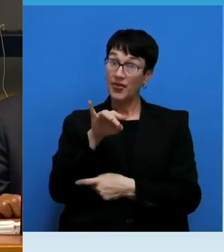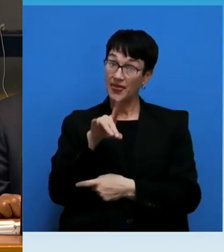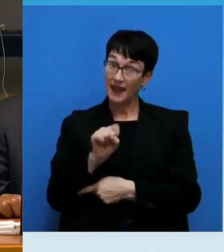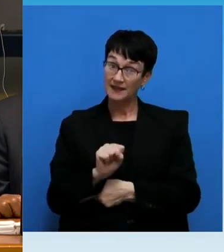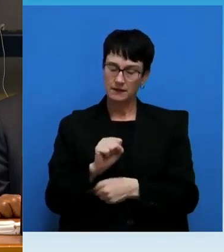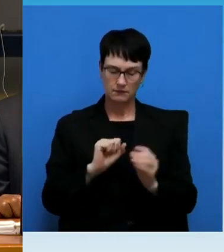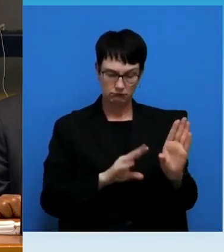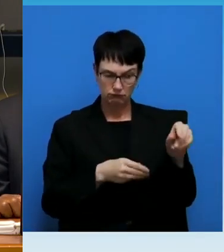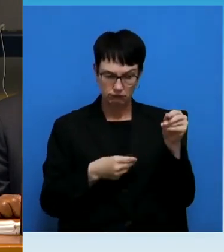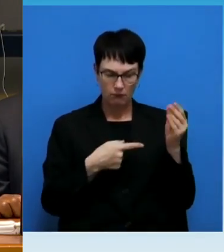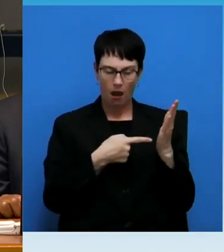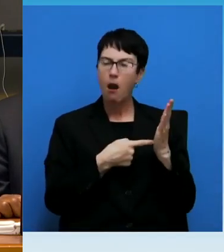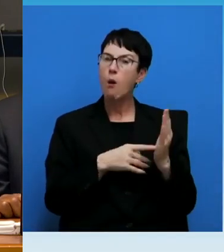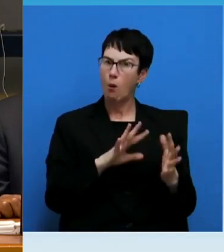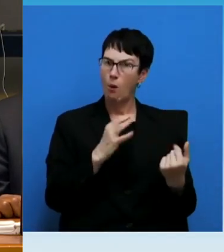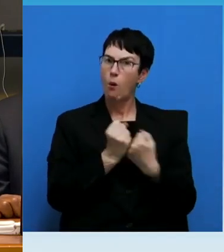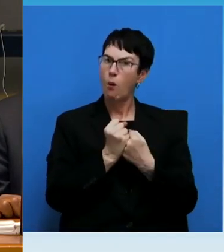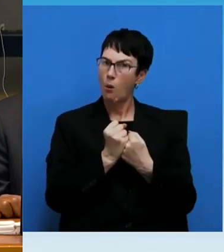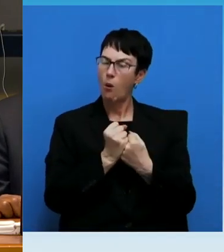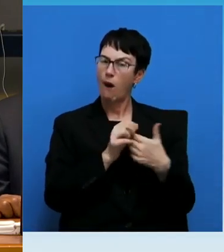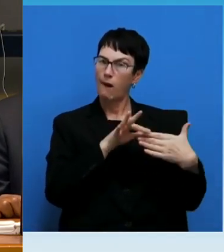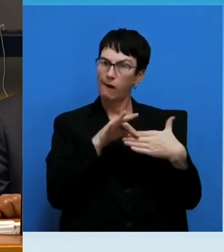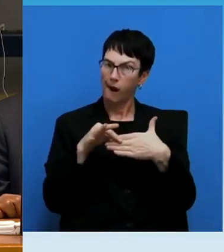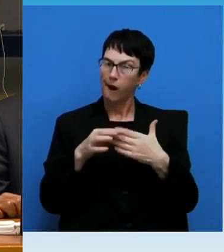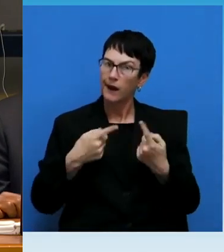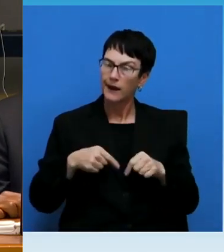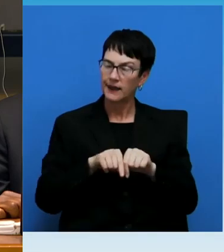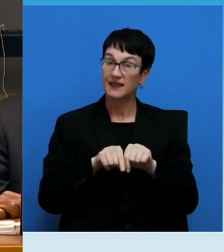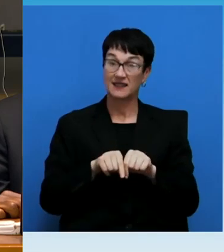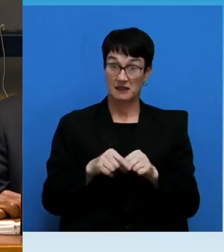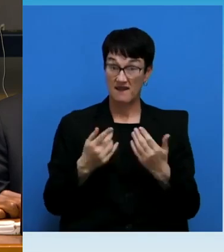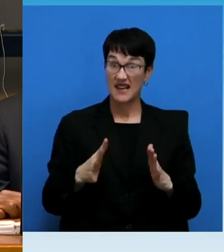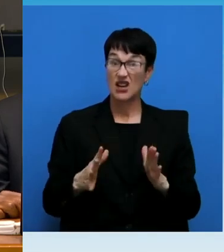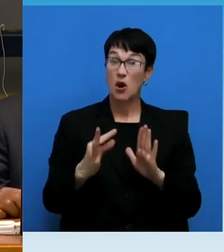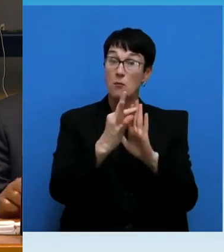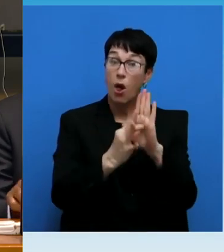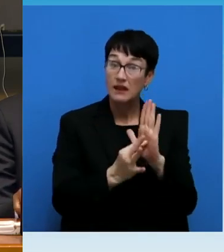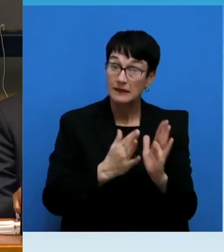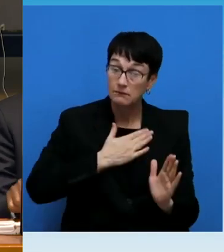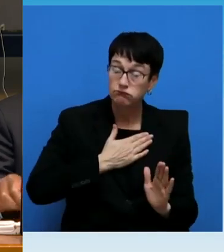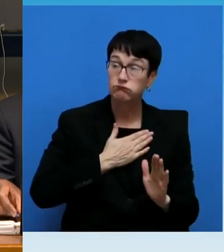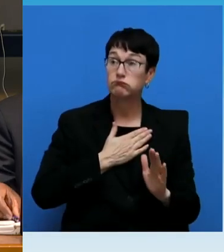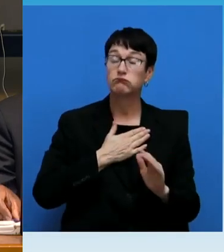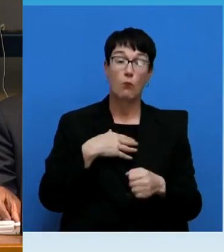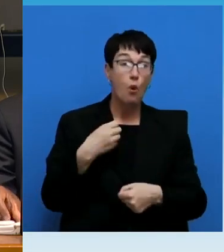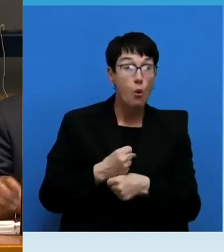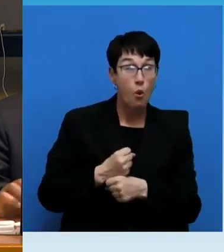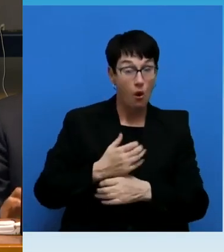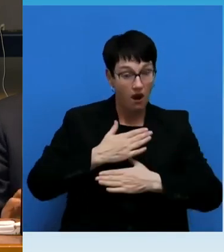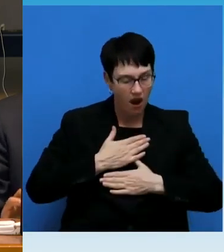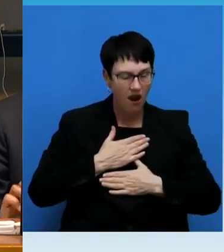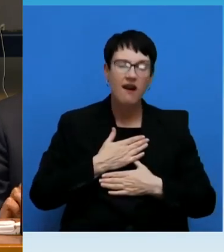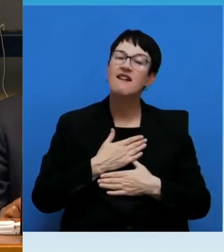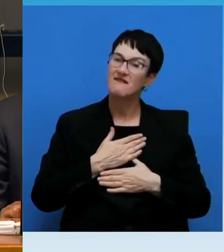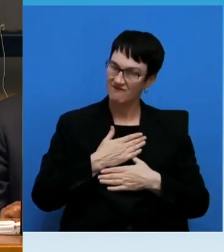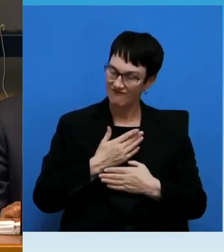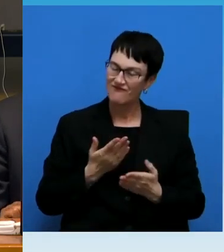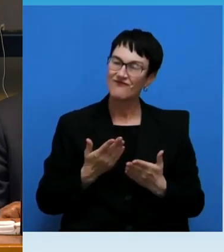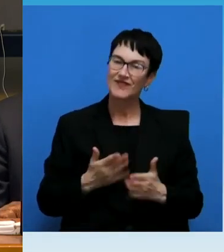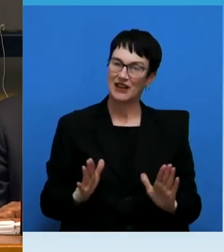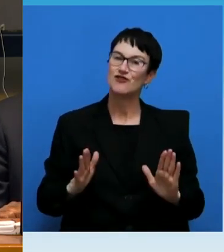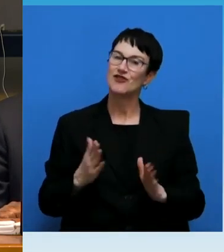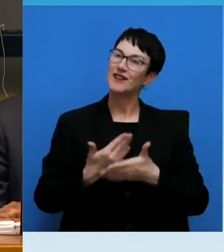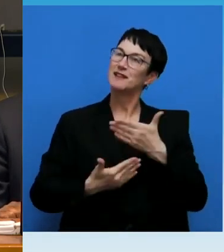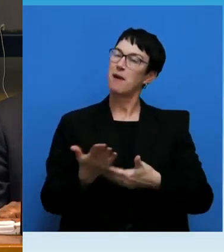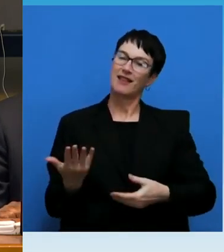integrated disability inclusion into our policies and performance, which has strengthened our human rights programming. Our